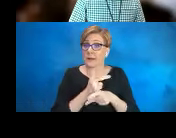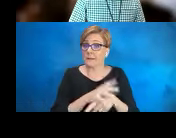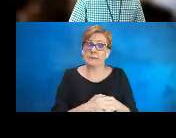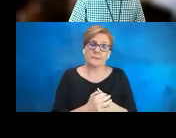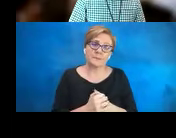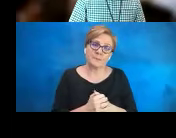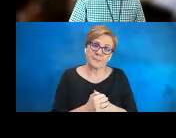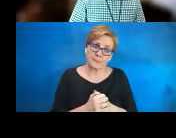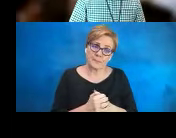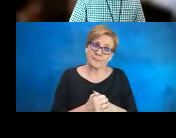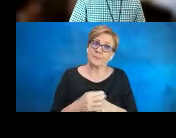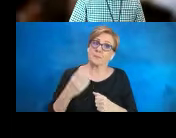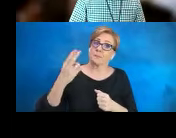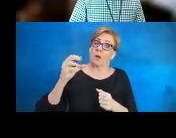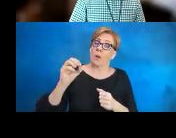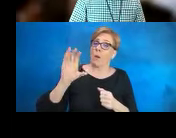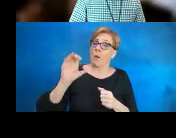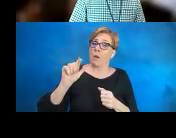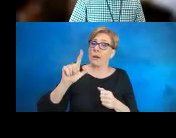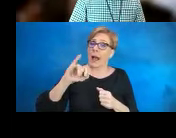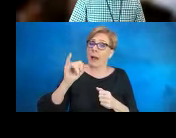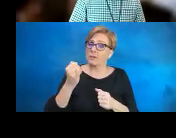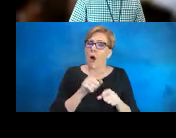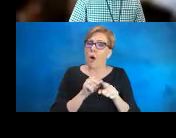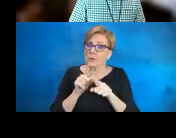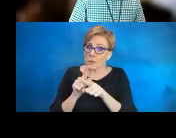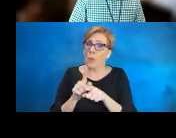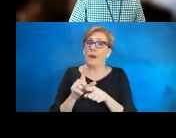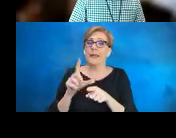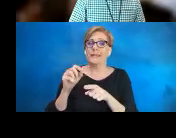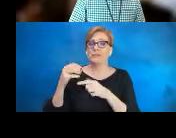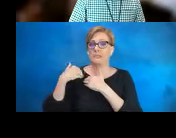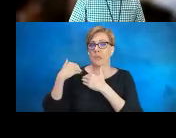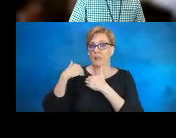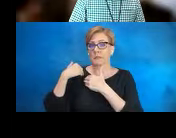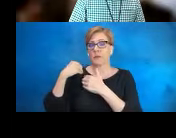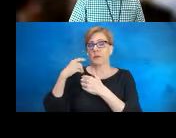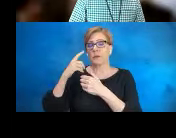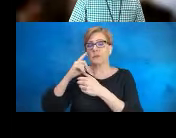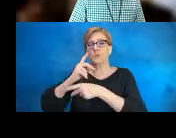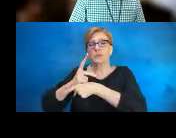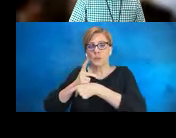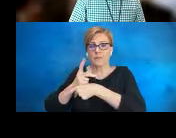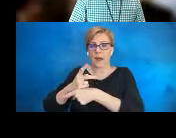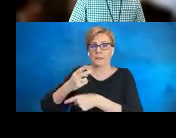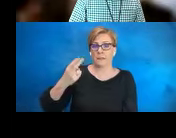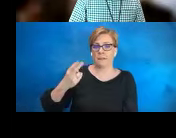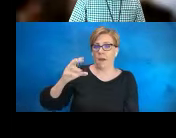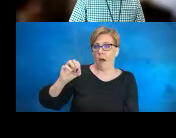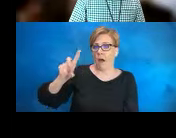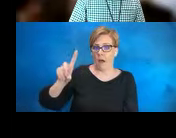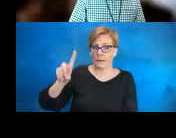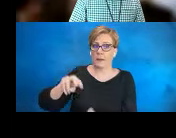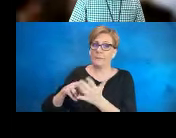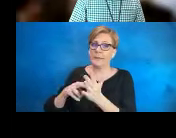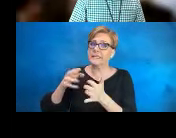The HOCALJ technically is also over what is called the Hearing Office Director, or the HOD, and that is the main manager. So